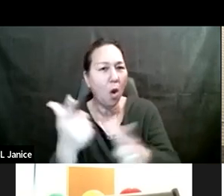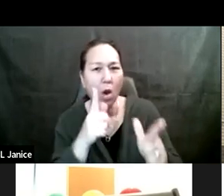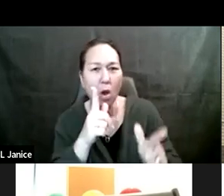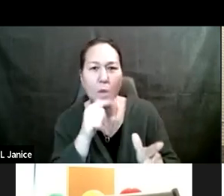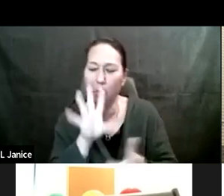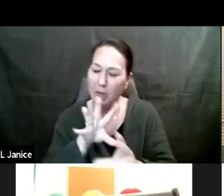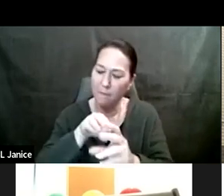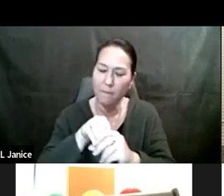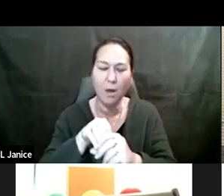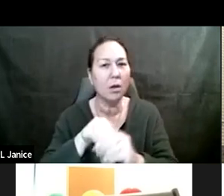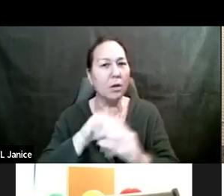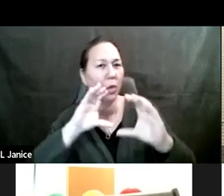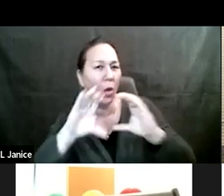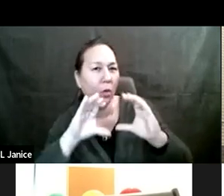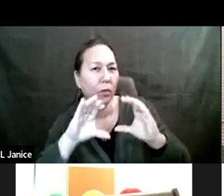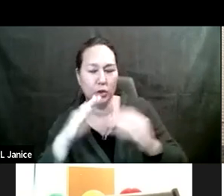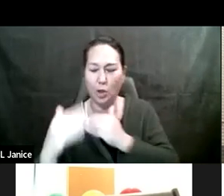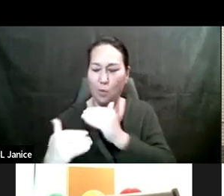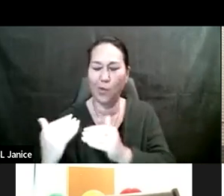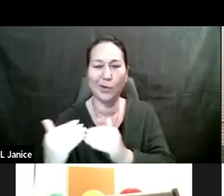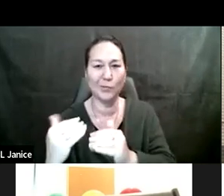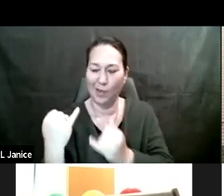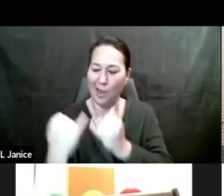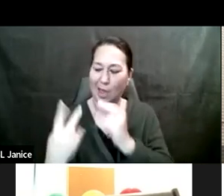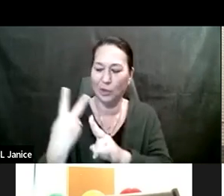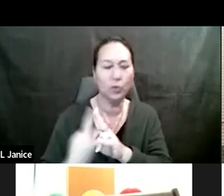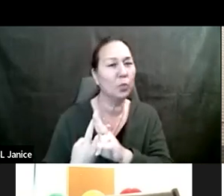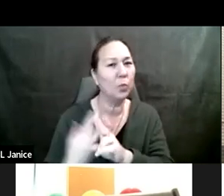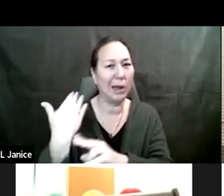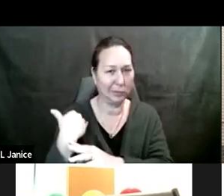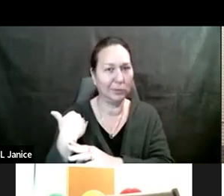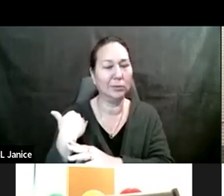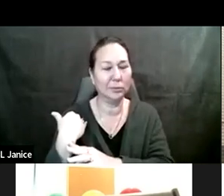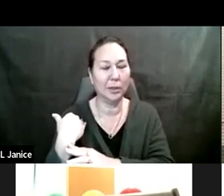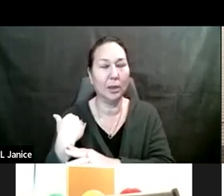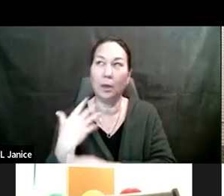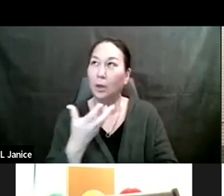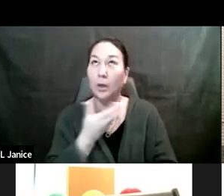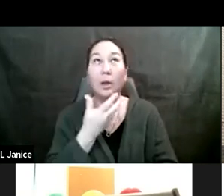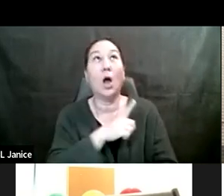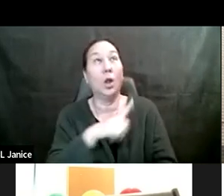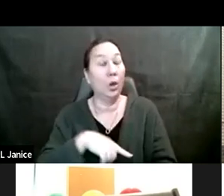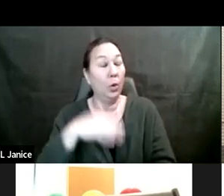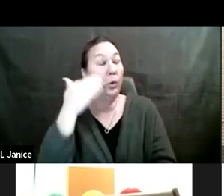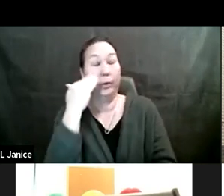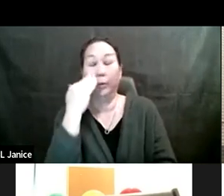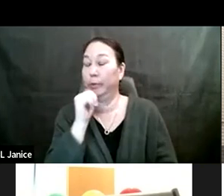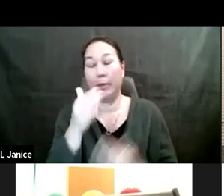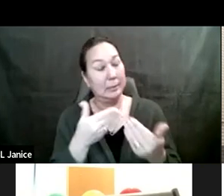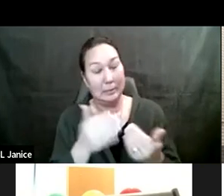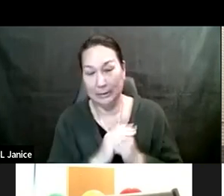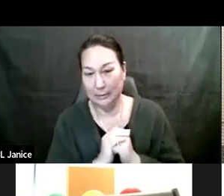conversations and process over the past two months um Lord knows it hasn't been easy and